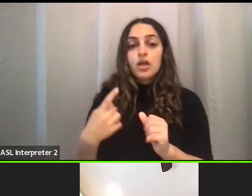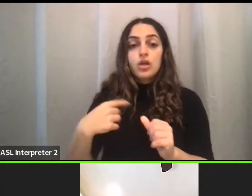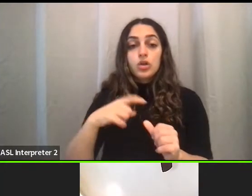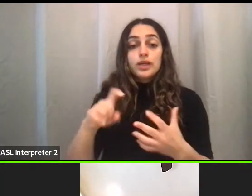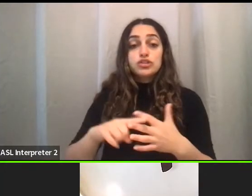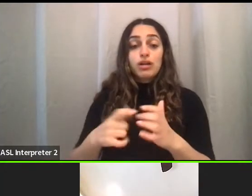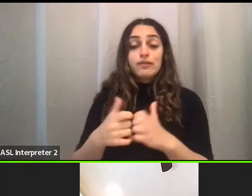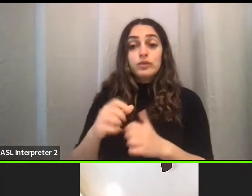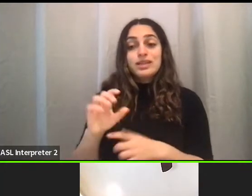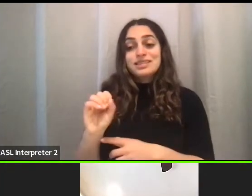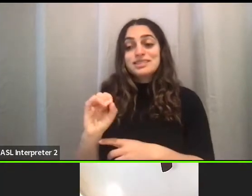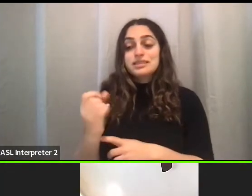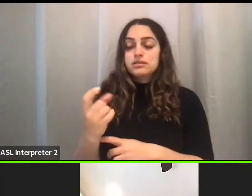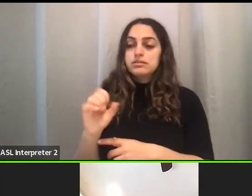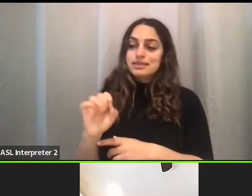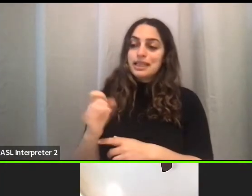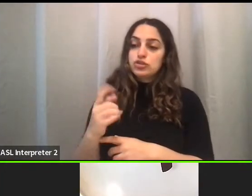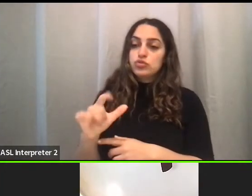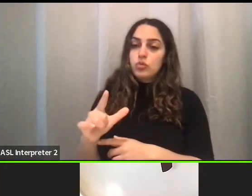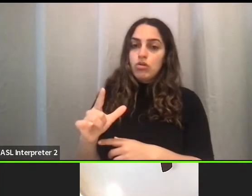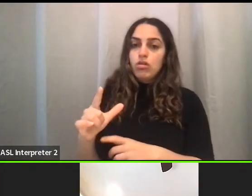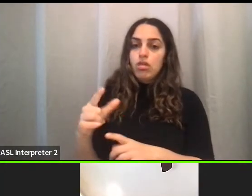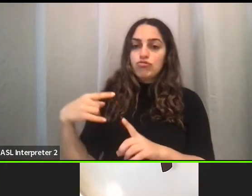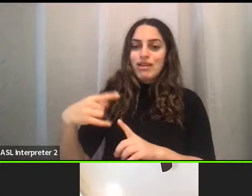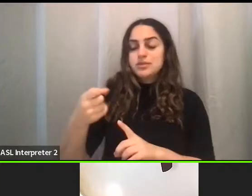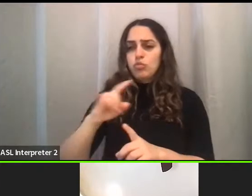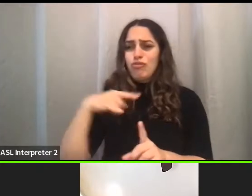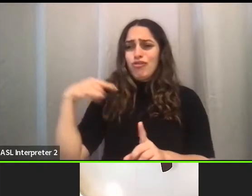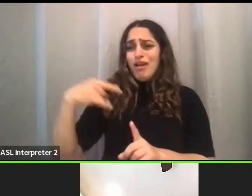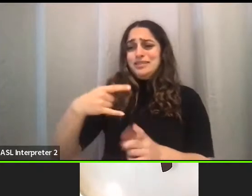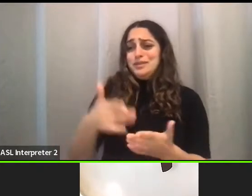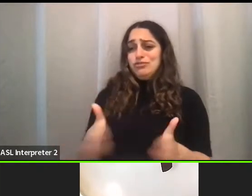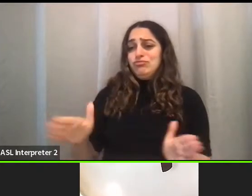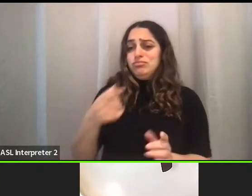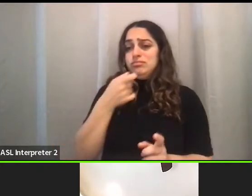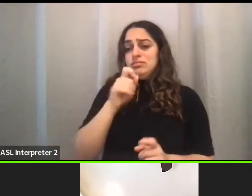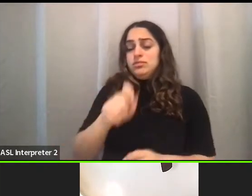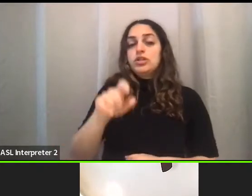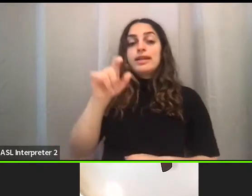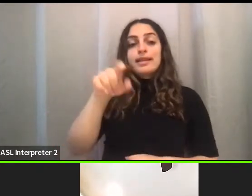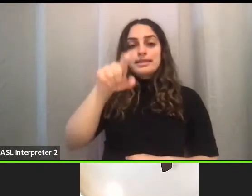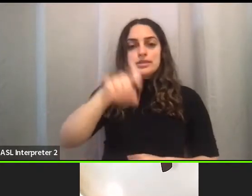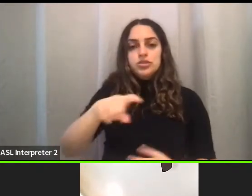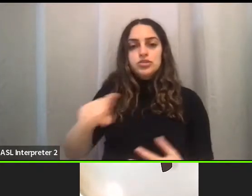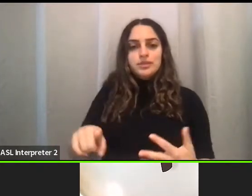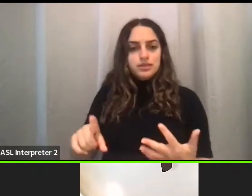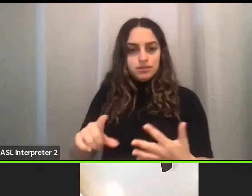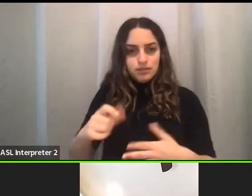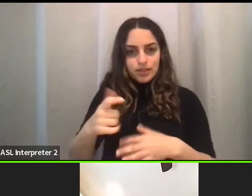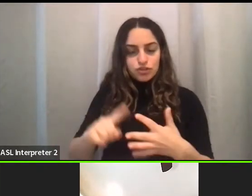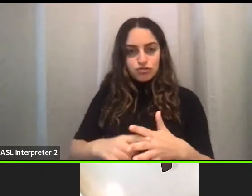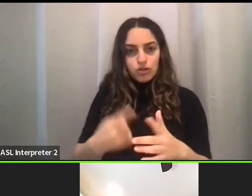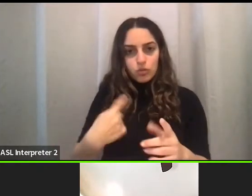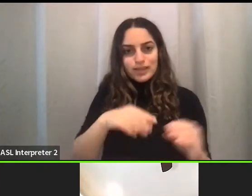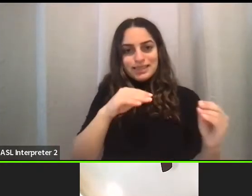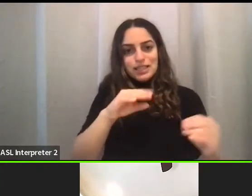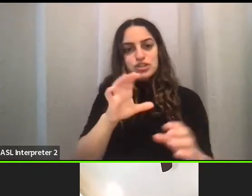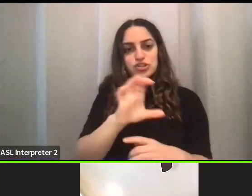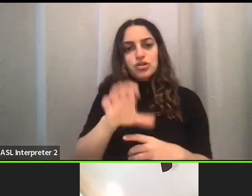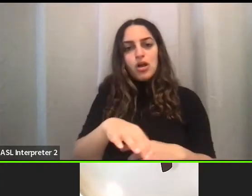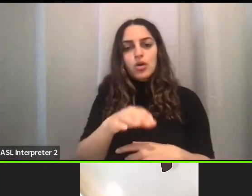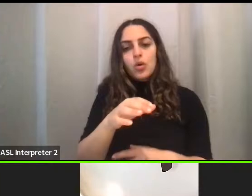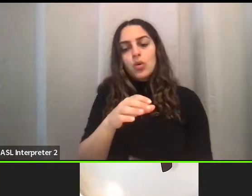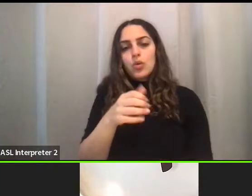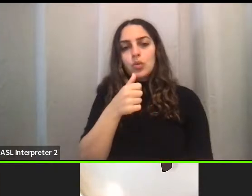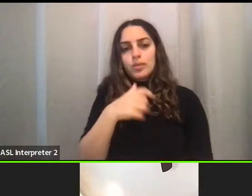sexual harassment or harassment period that needs to be implemented at the root start like we're teaching the chicago women to trade but that's just the